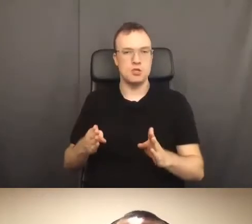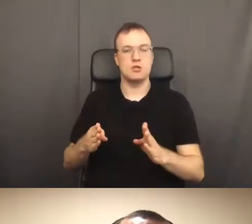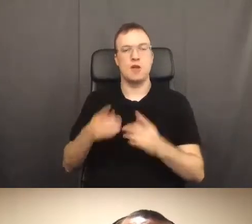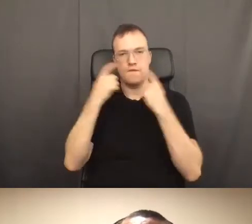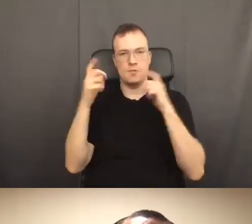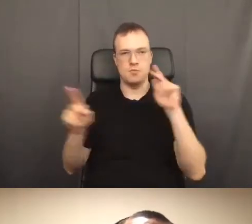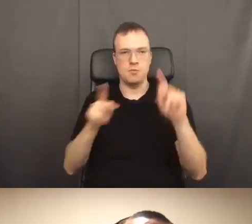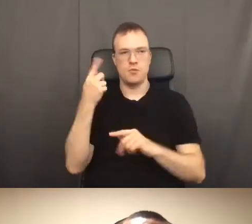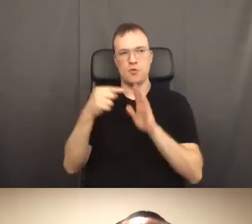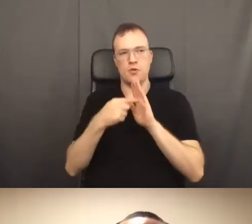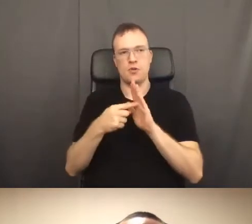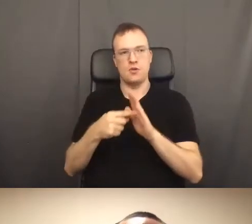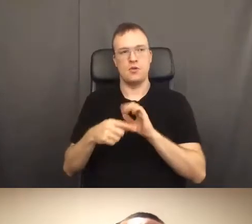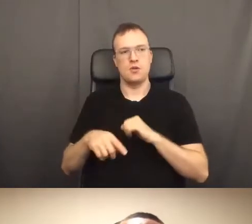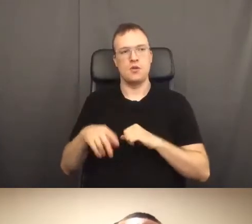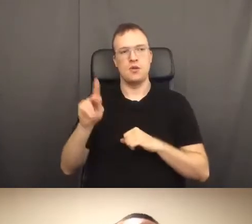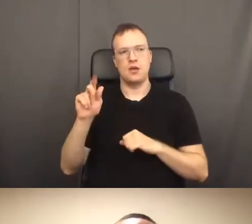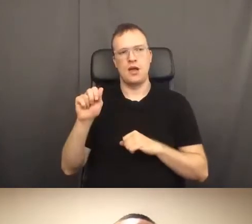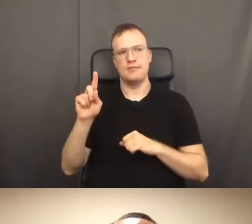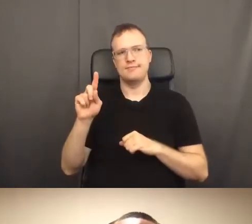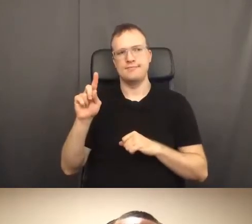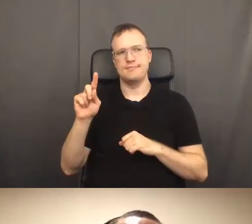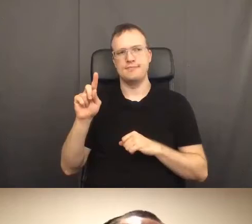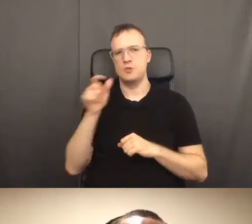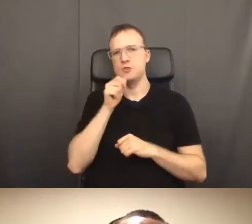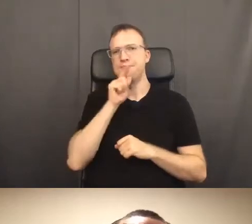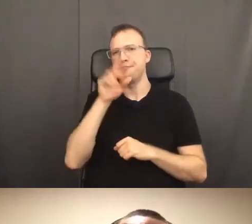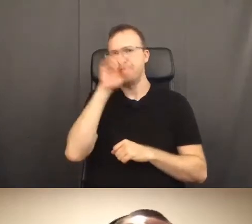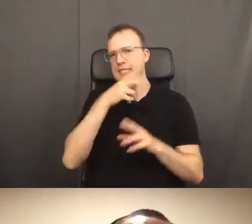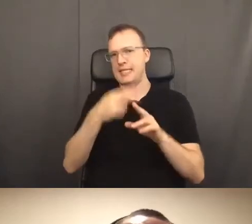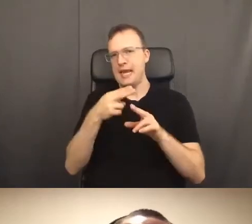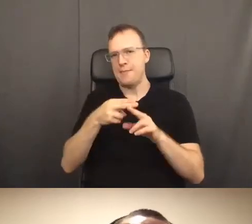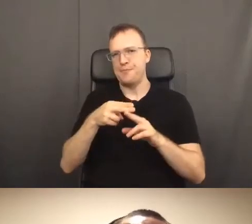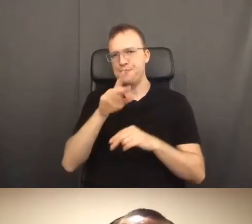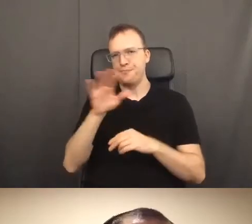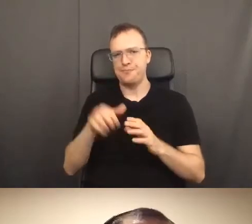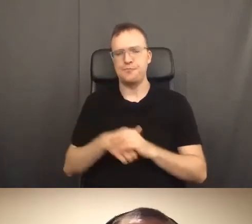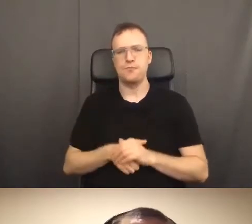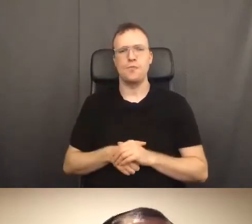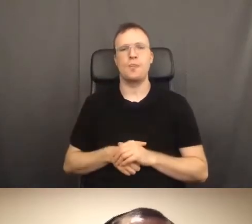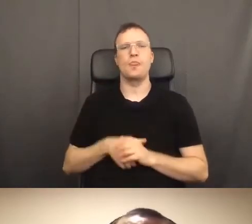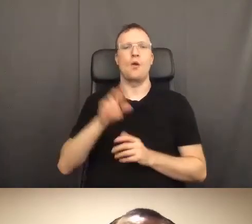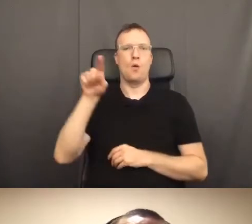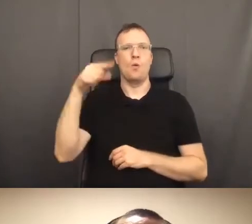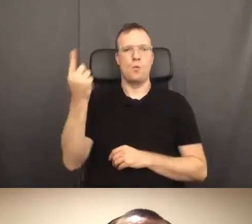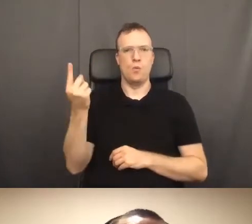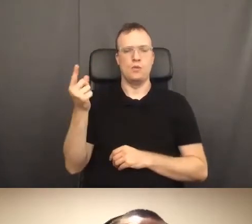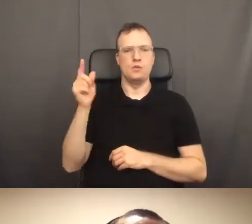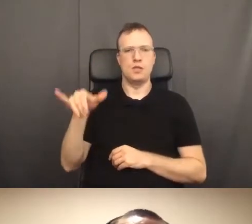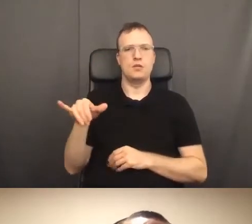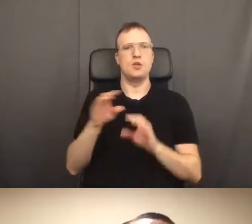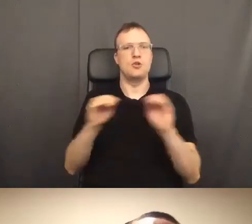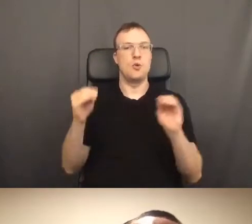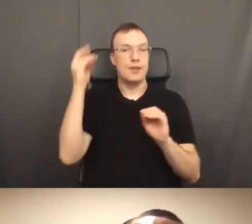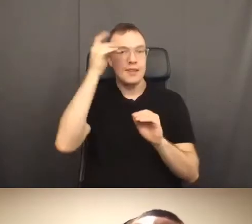people like Caetano Veloso and whatnot. But this all on his own. There was no theory, no